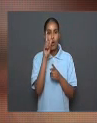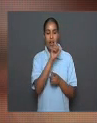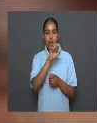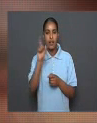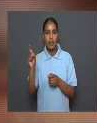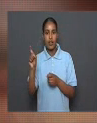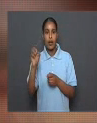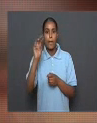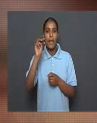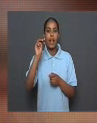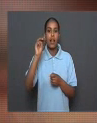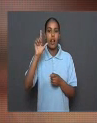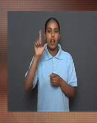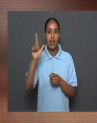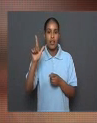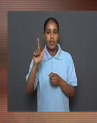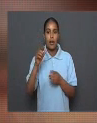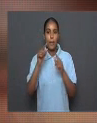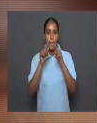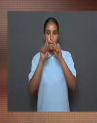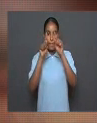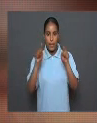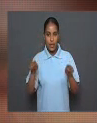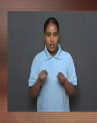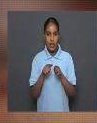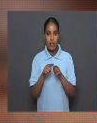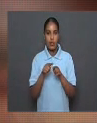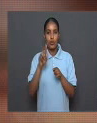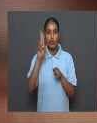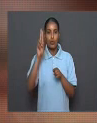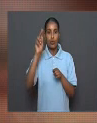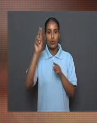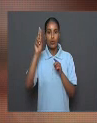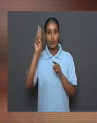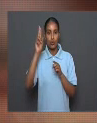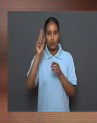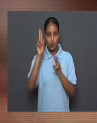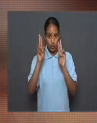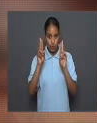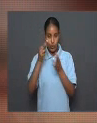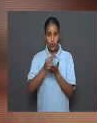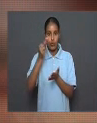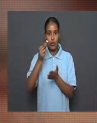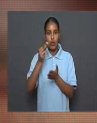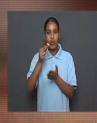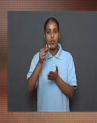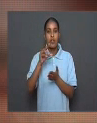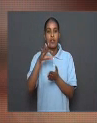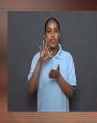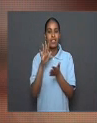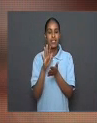100 milliliter beakers, a U-tube, fine